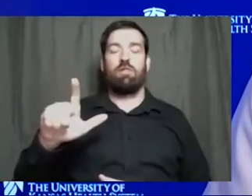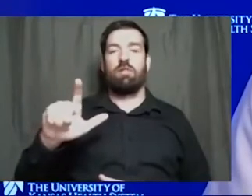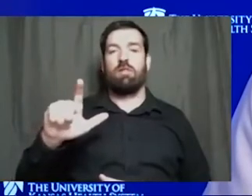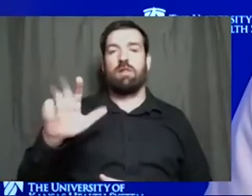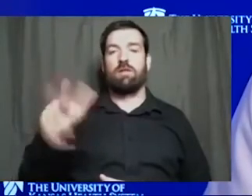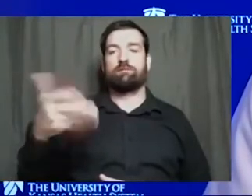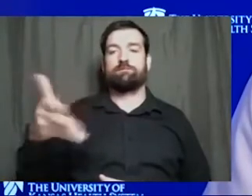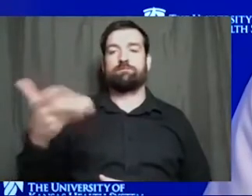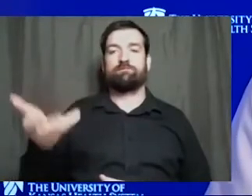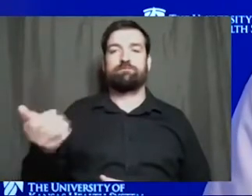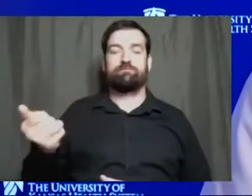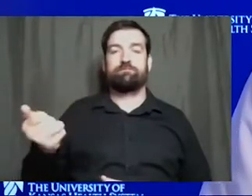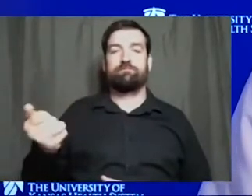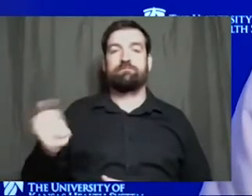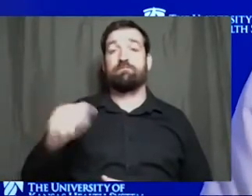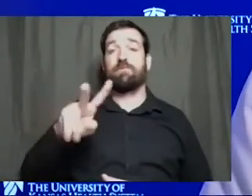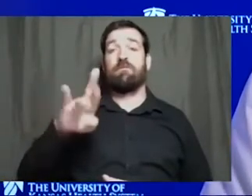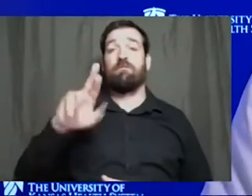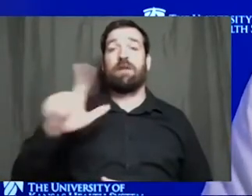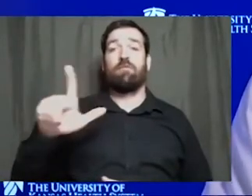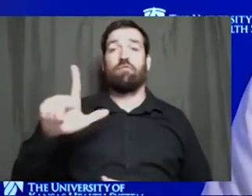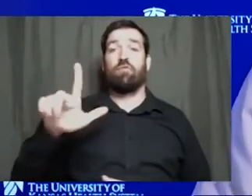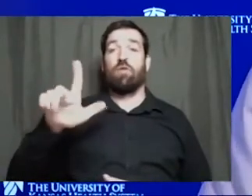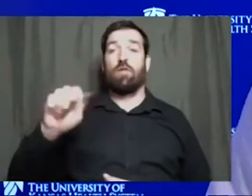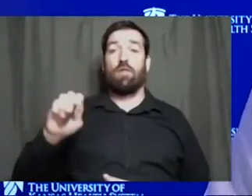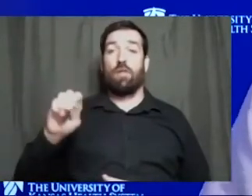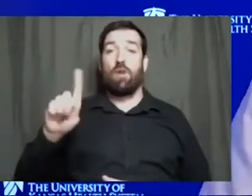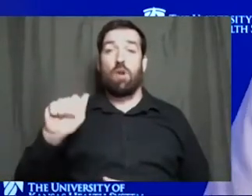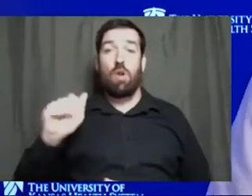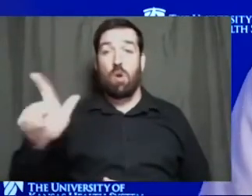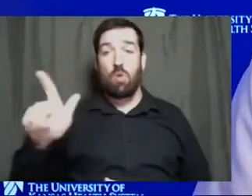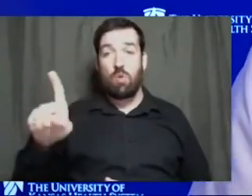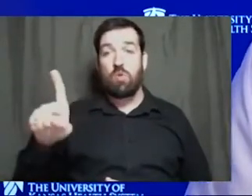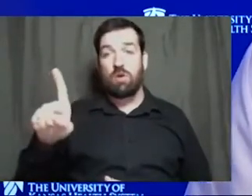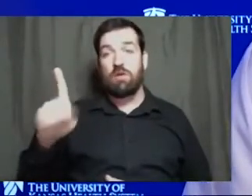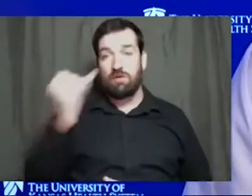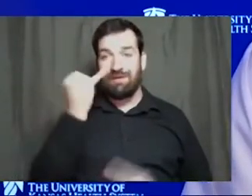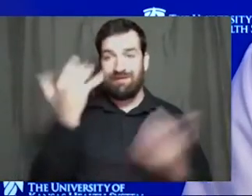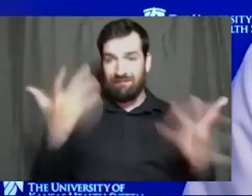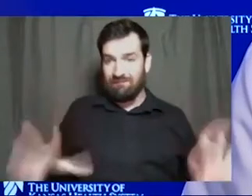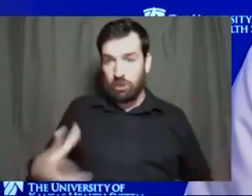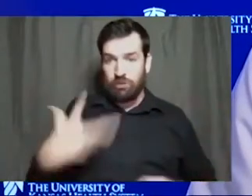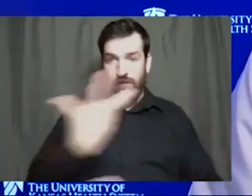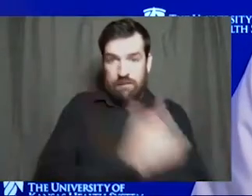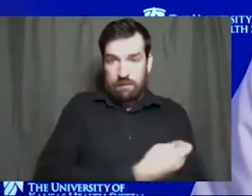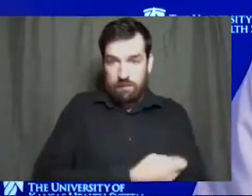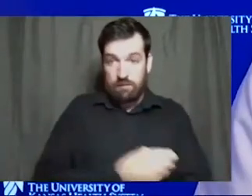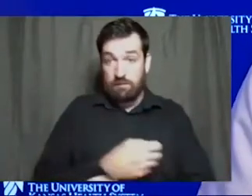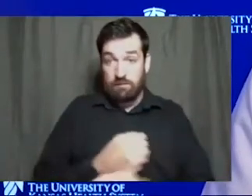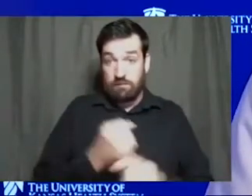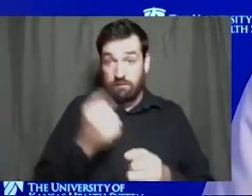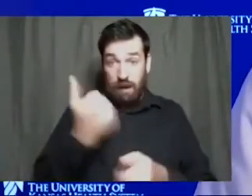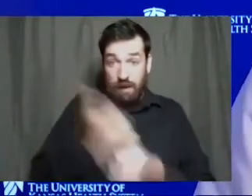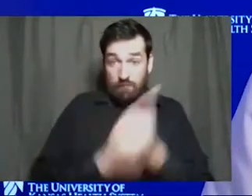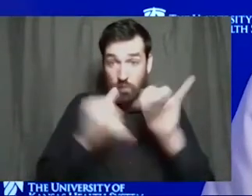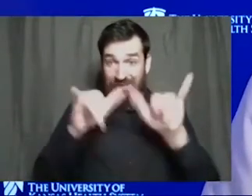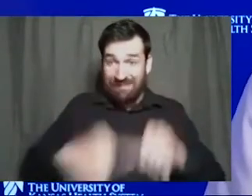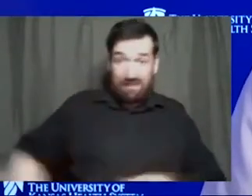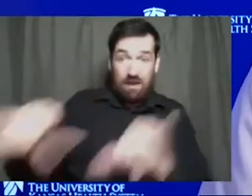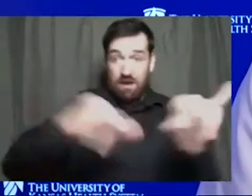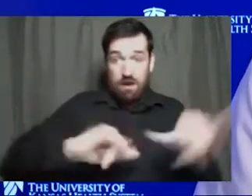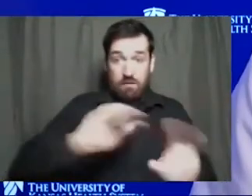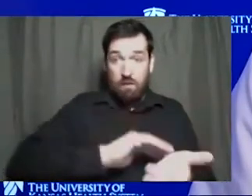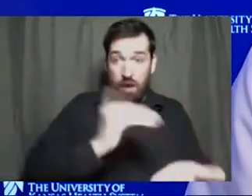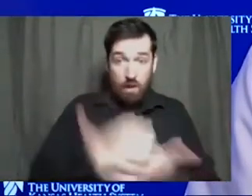the viral load that you're replicating if you are vaccinated? Is it everybody who's replicating the same amount? We certainly know for